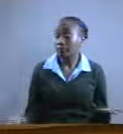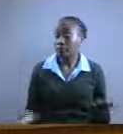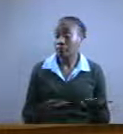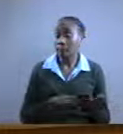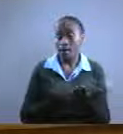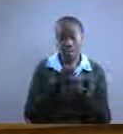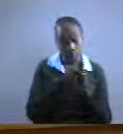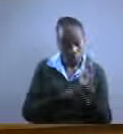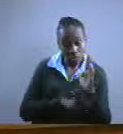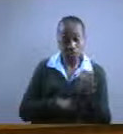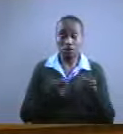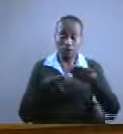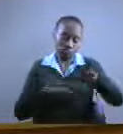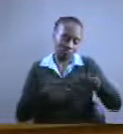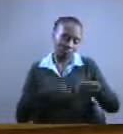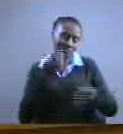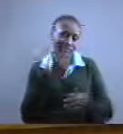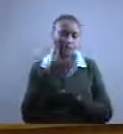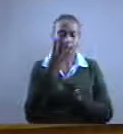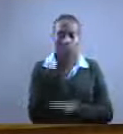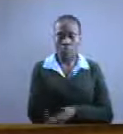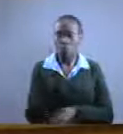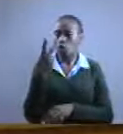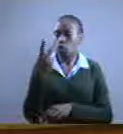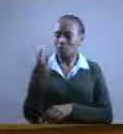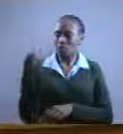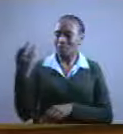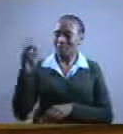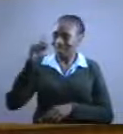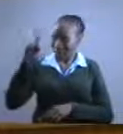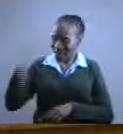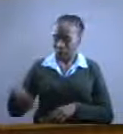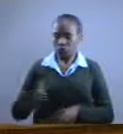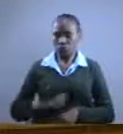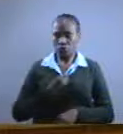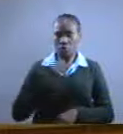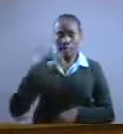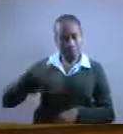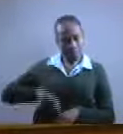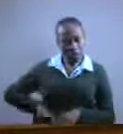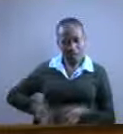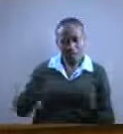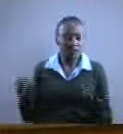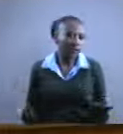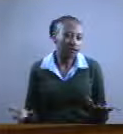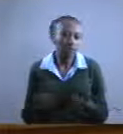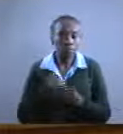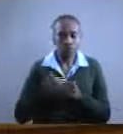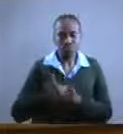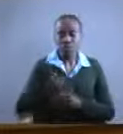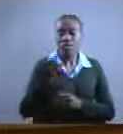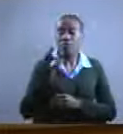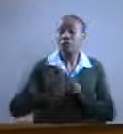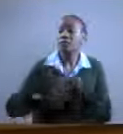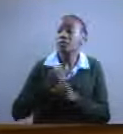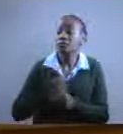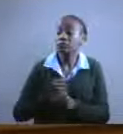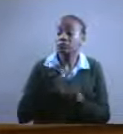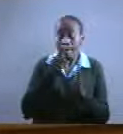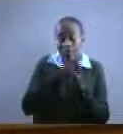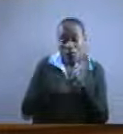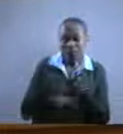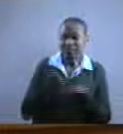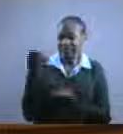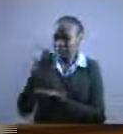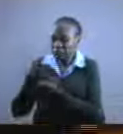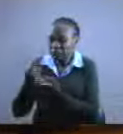that Treasury published estimated that 423,000 young people would benefit over 3 years. The policy was supported by